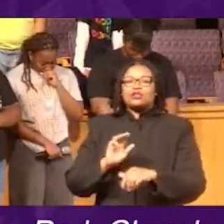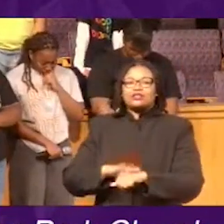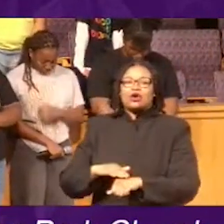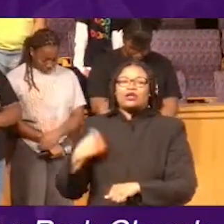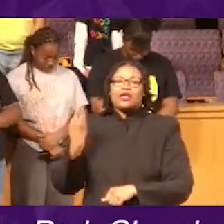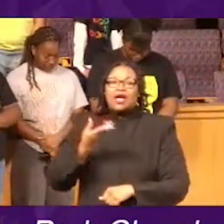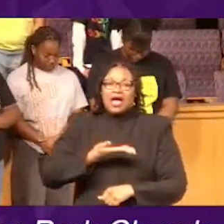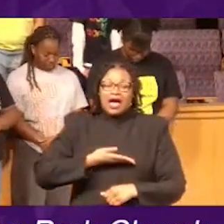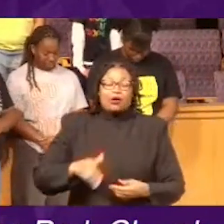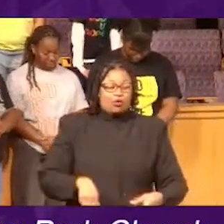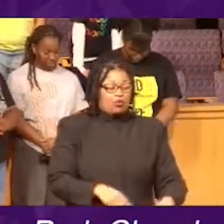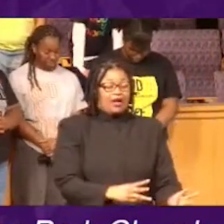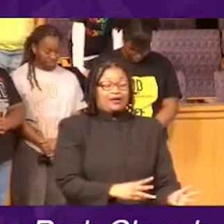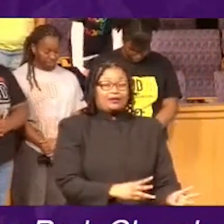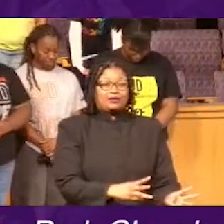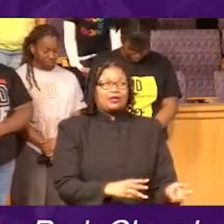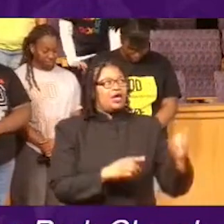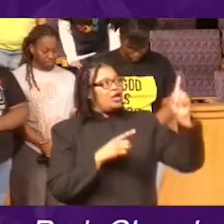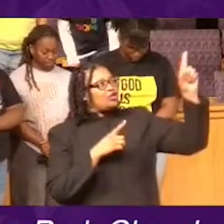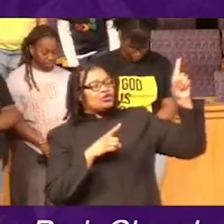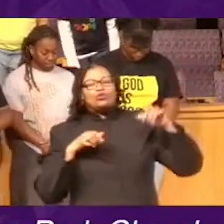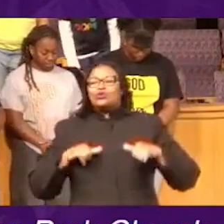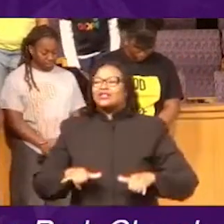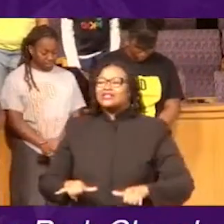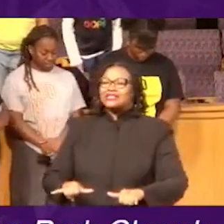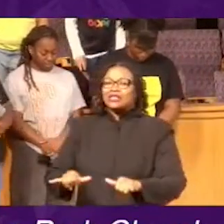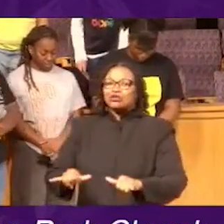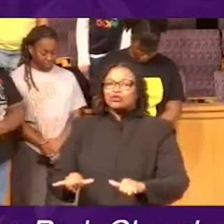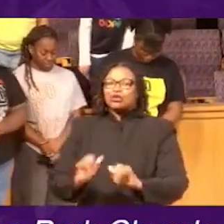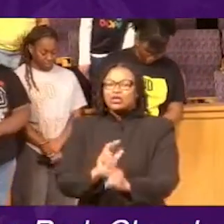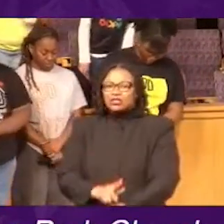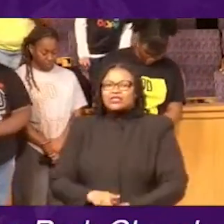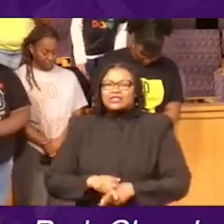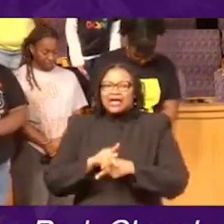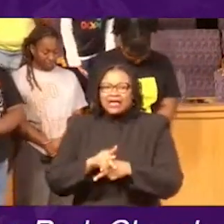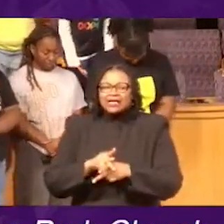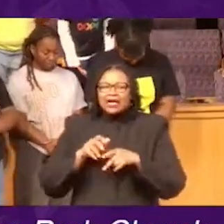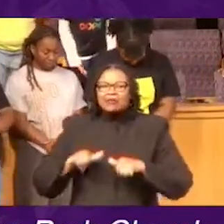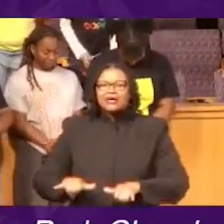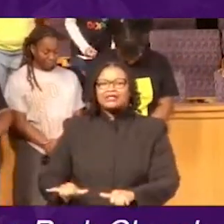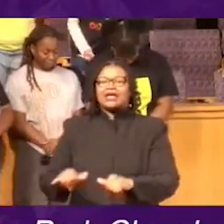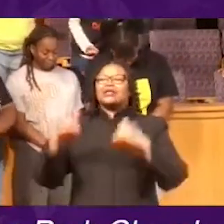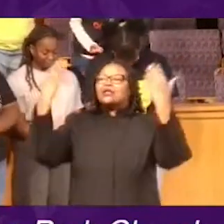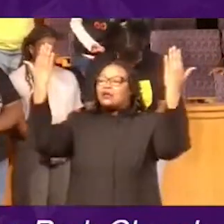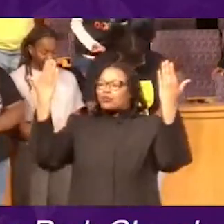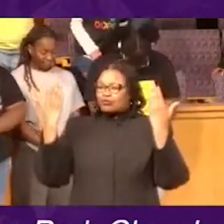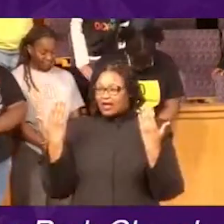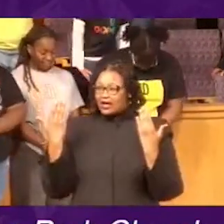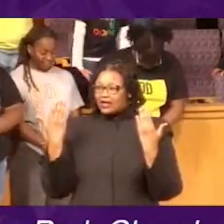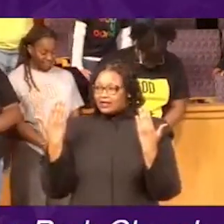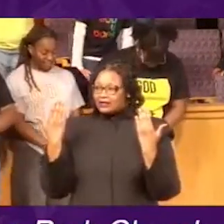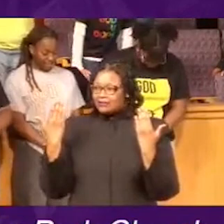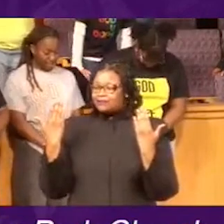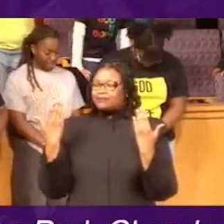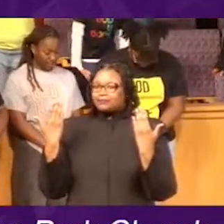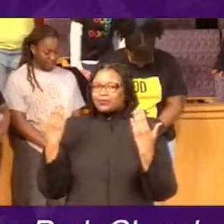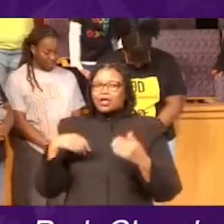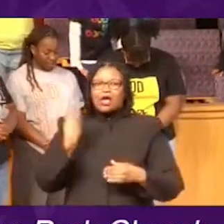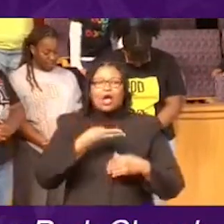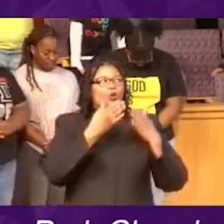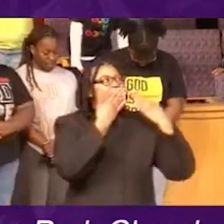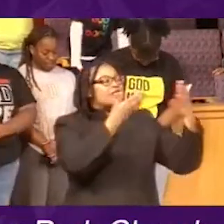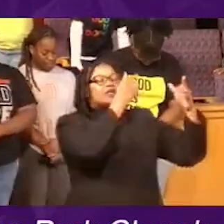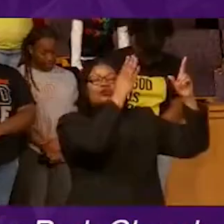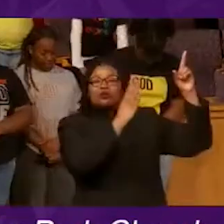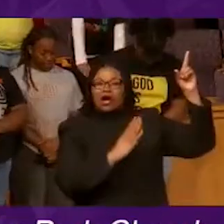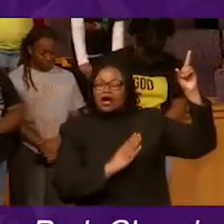way, you who continues to sustain and maintain and provide. We thank you, God,